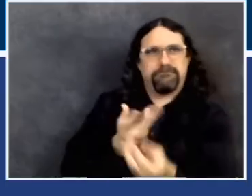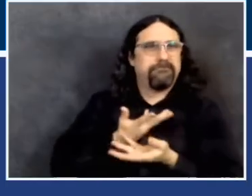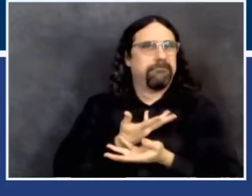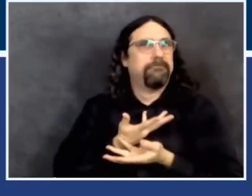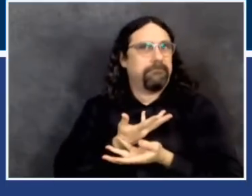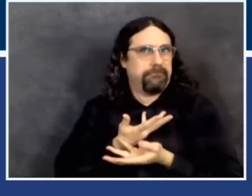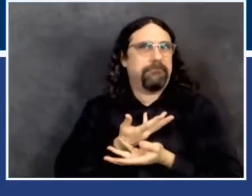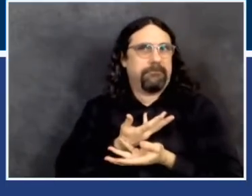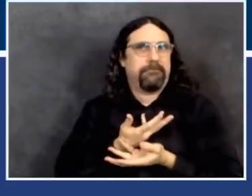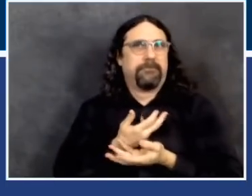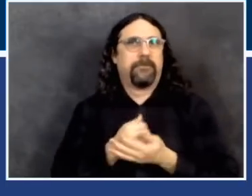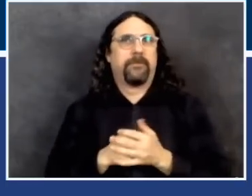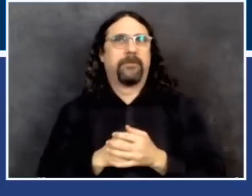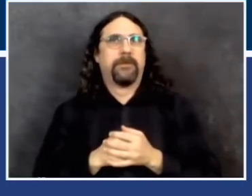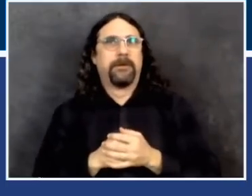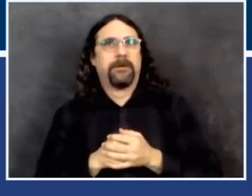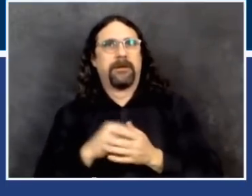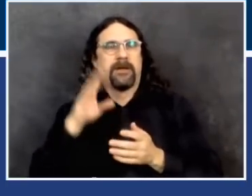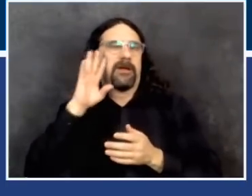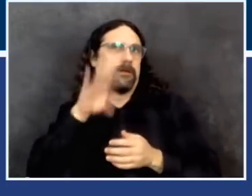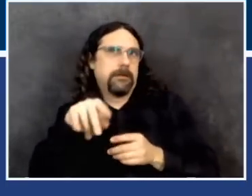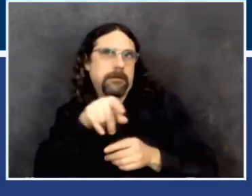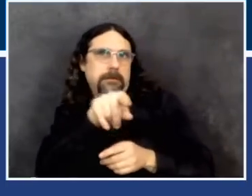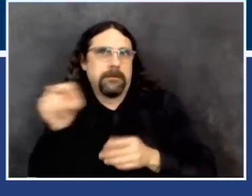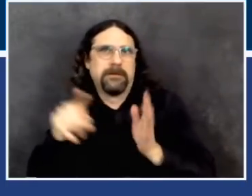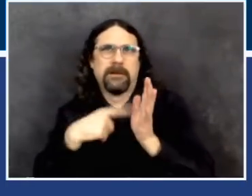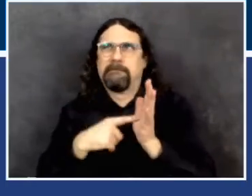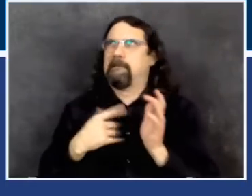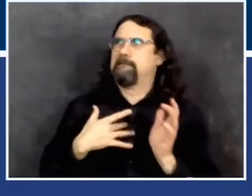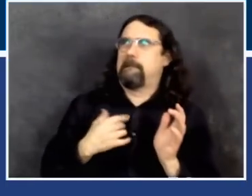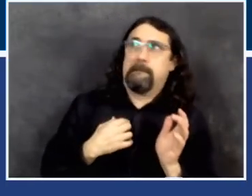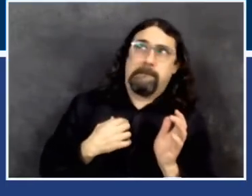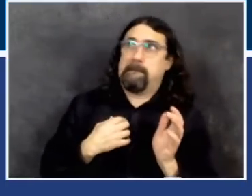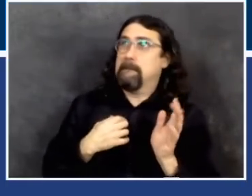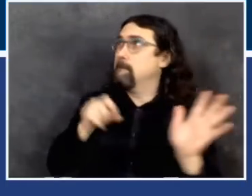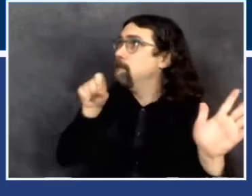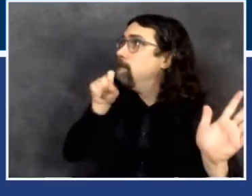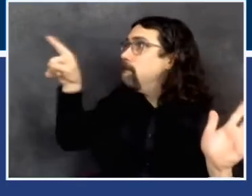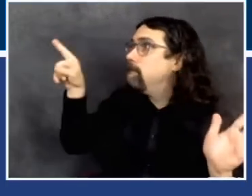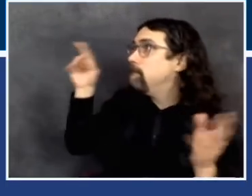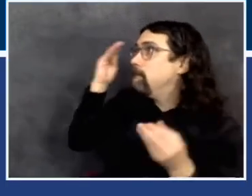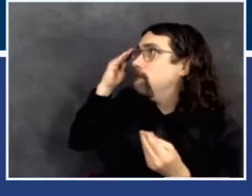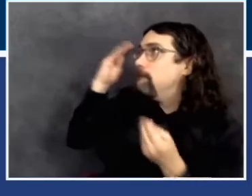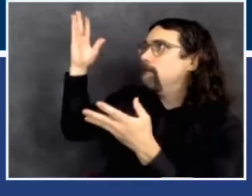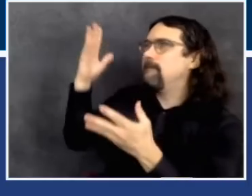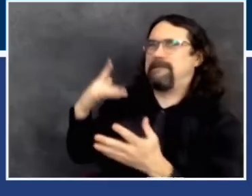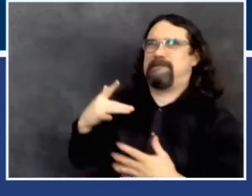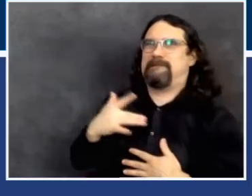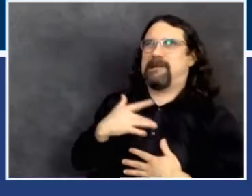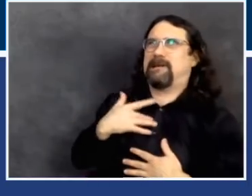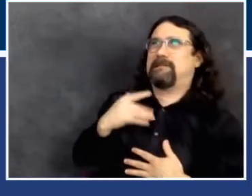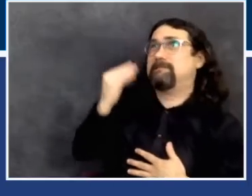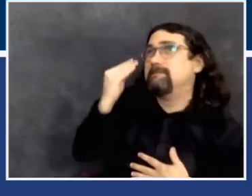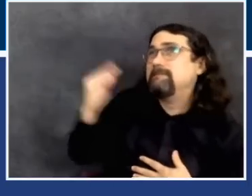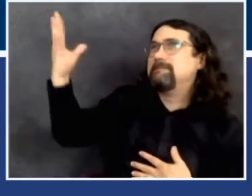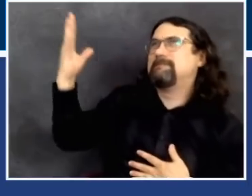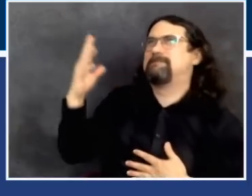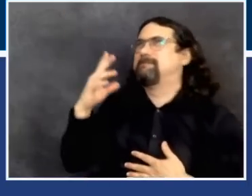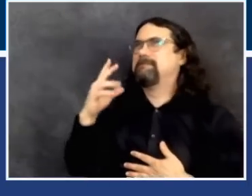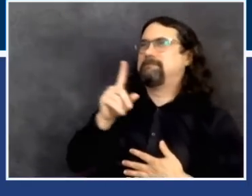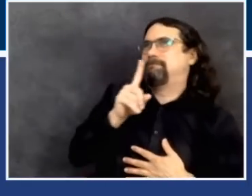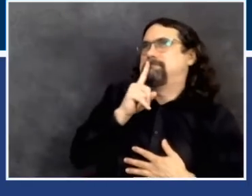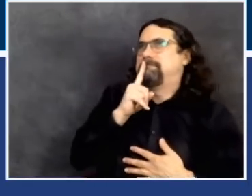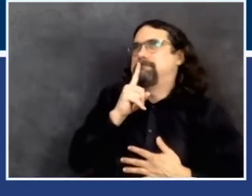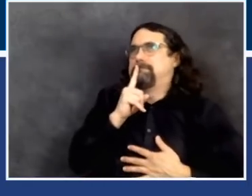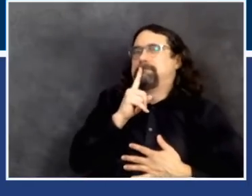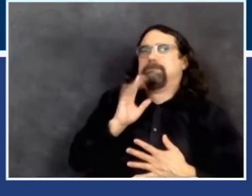with reporting what other people are doing. I understand that. In normal times, maybe you could feel that. I don't agree, but you could feel it.